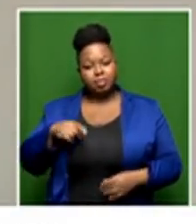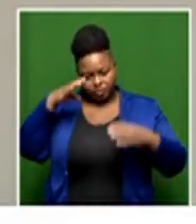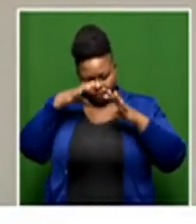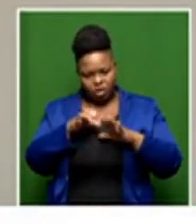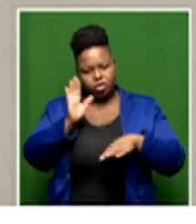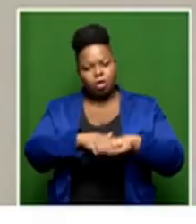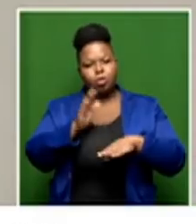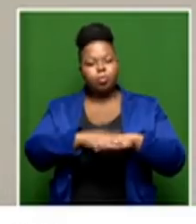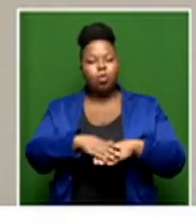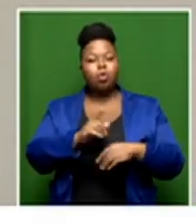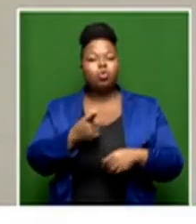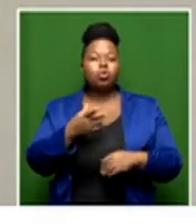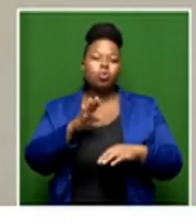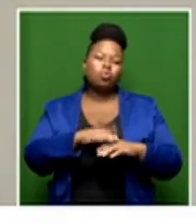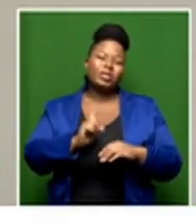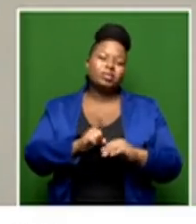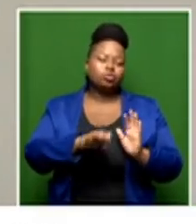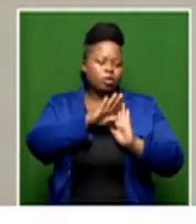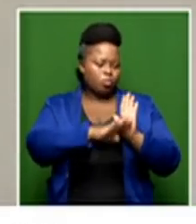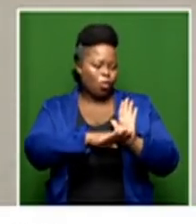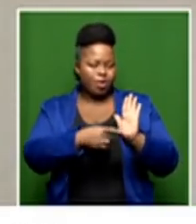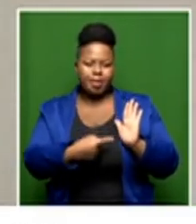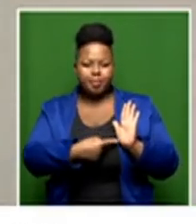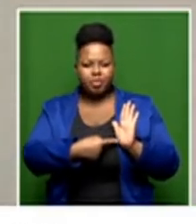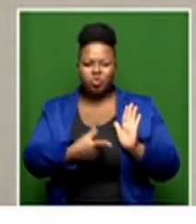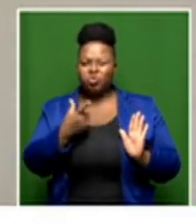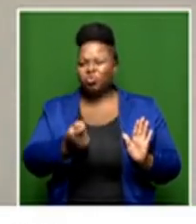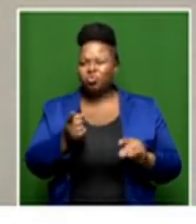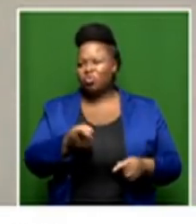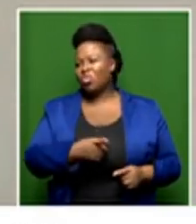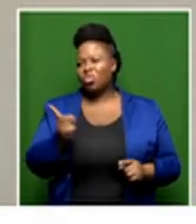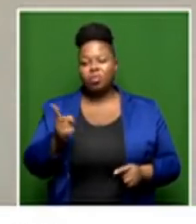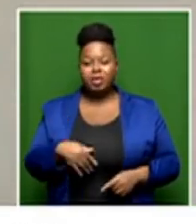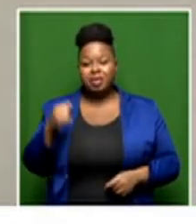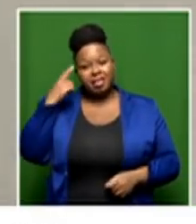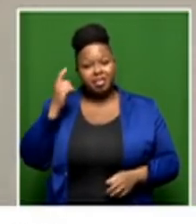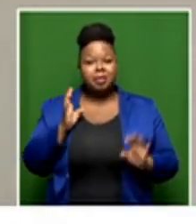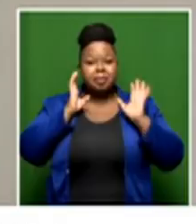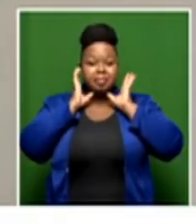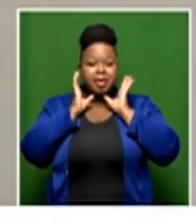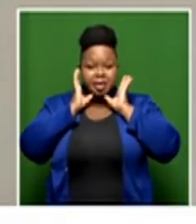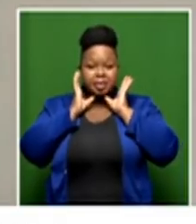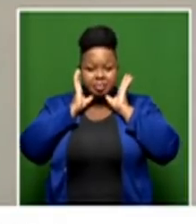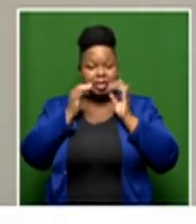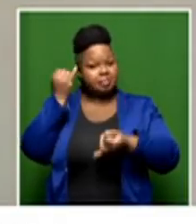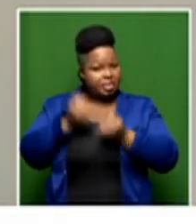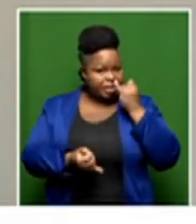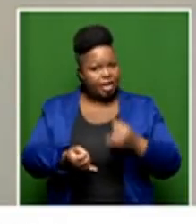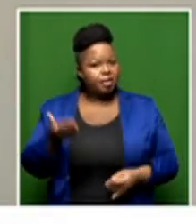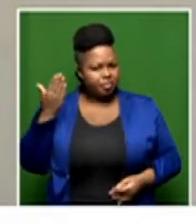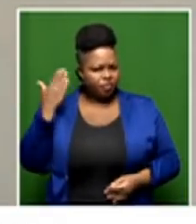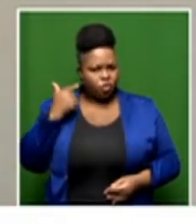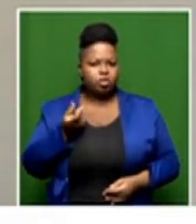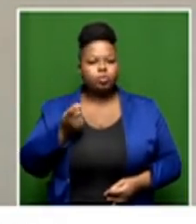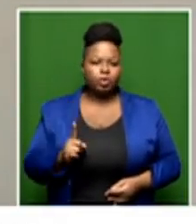a lot more on the program rather than do what the ANC does. I think Julius Malema's mistake, for